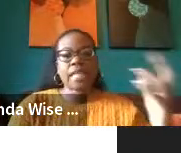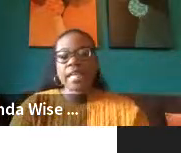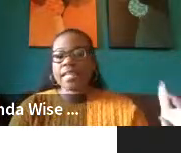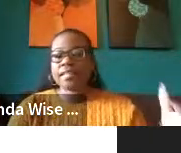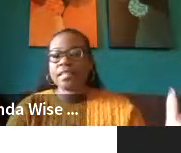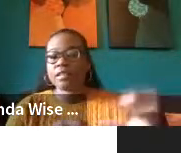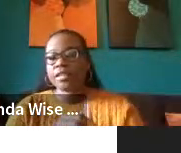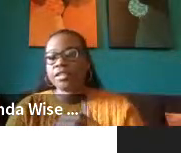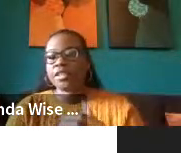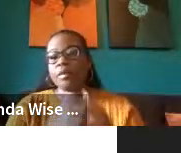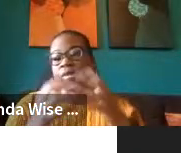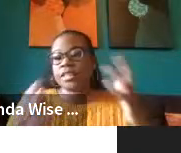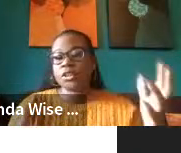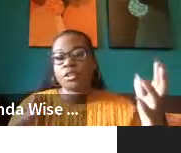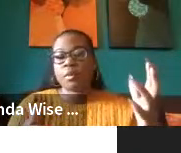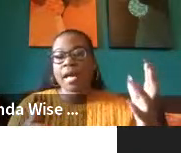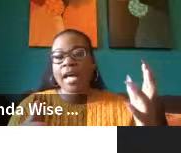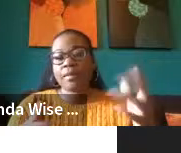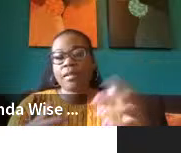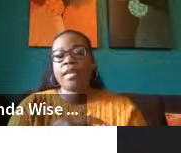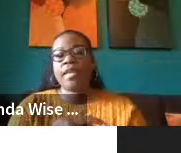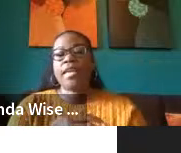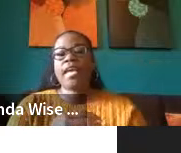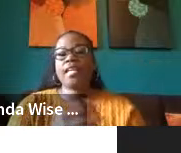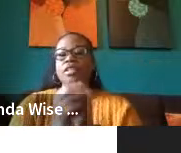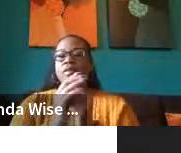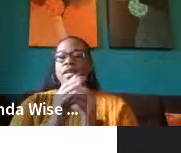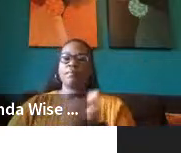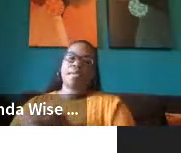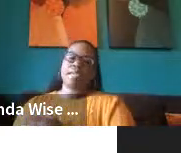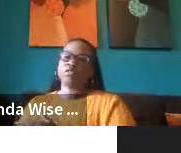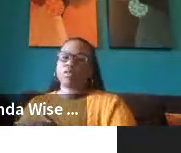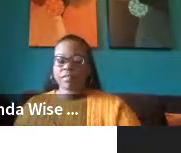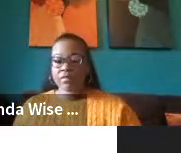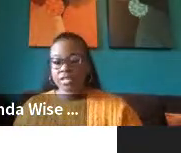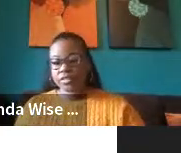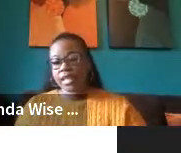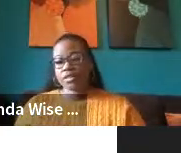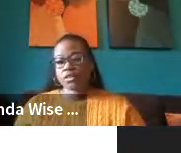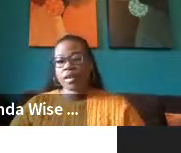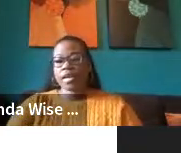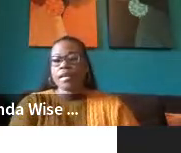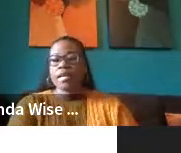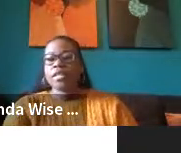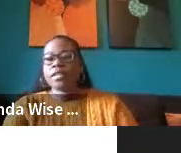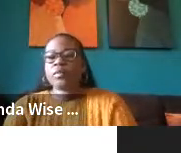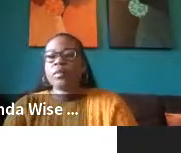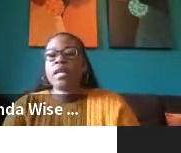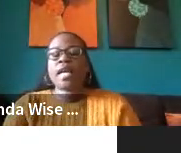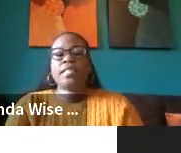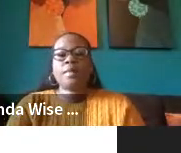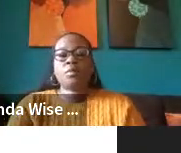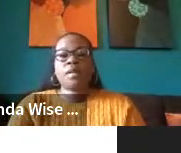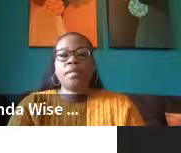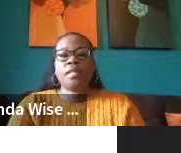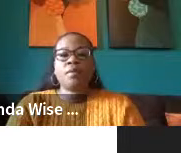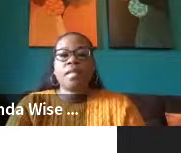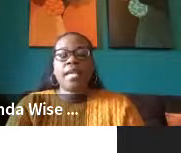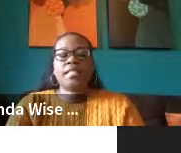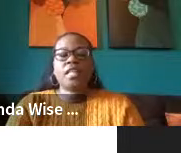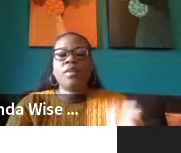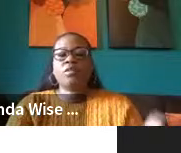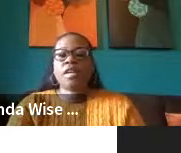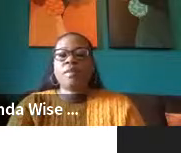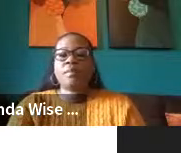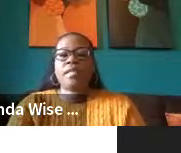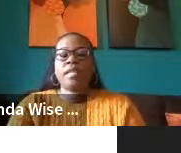well, it was 99 cents the first year, but since you're so popular, hey, let's go ahead and make it $2,500, right? So that's why a lot of times when I'm dealing with